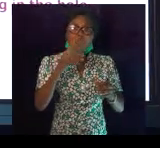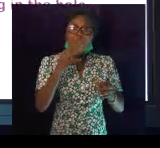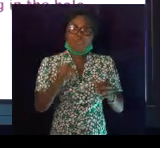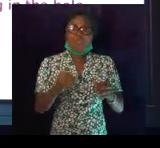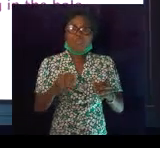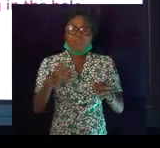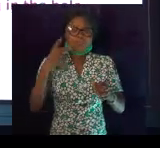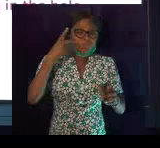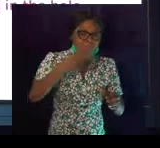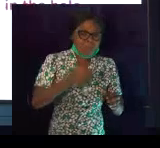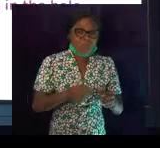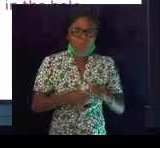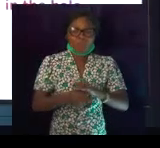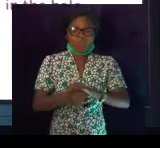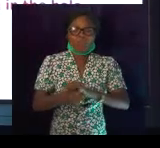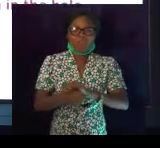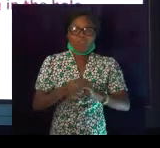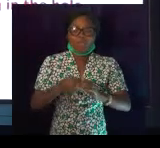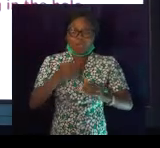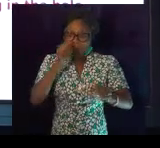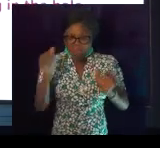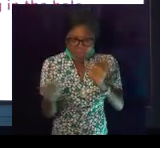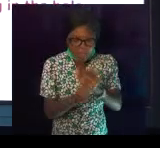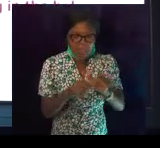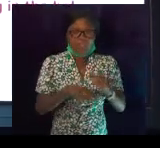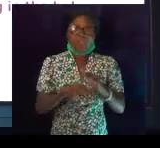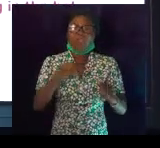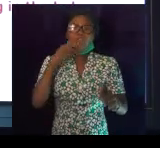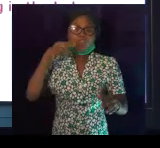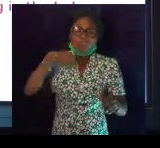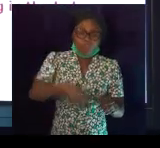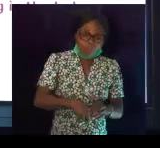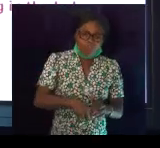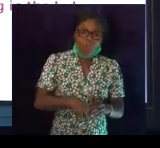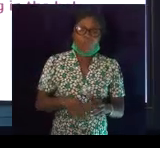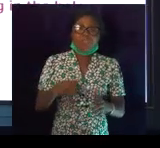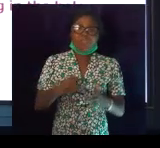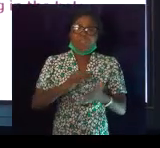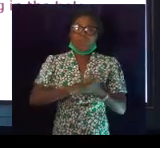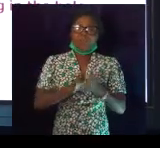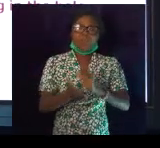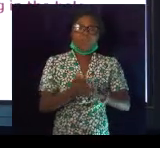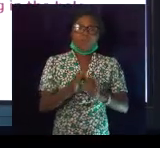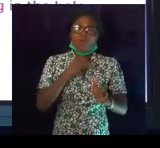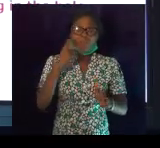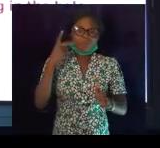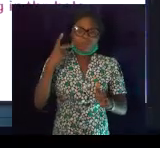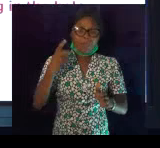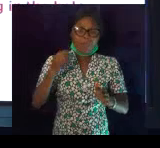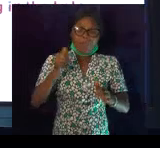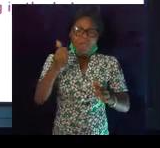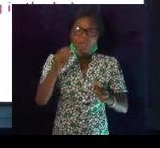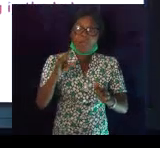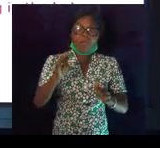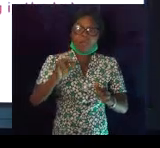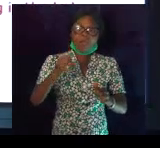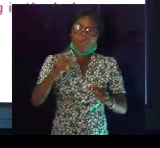hole. To make it two sentences now, it will become Ayomide saw the